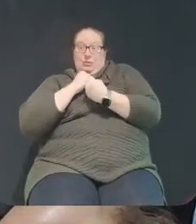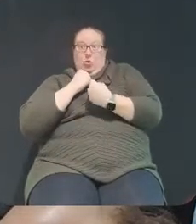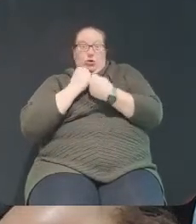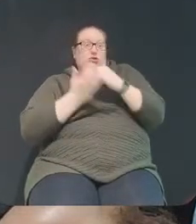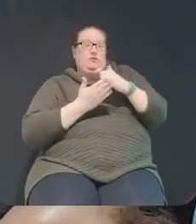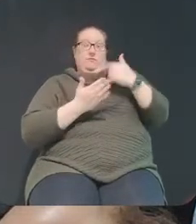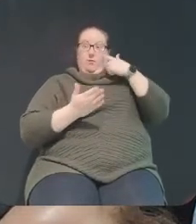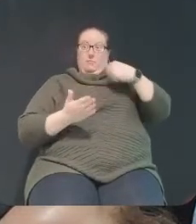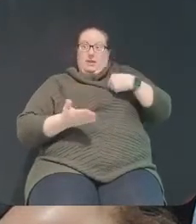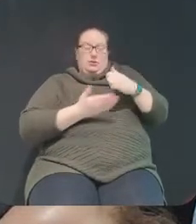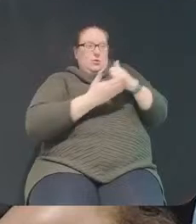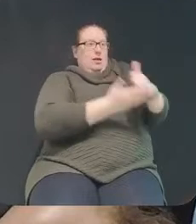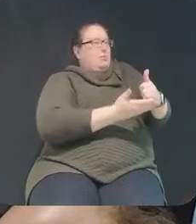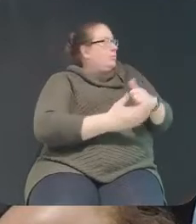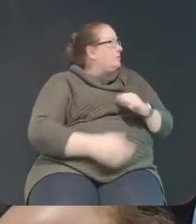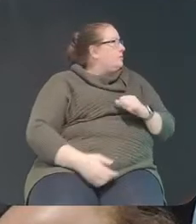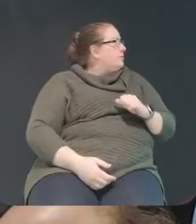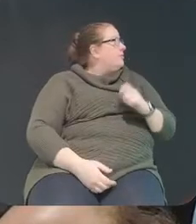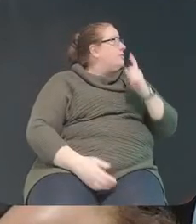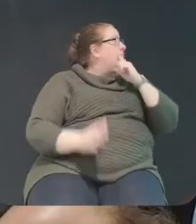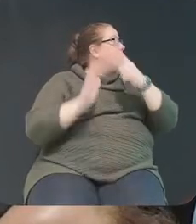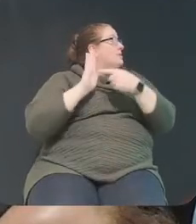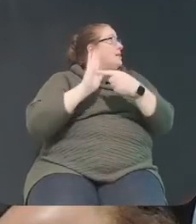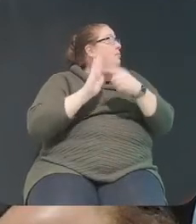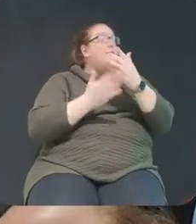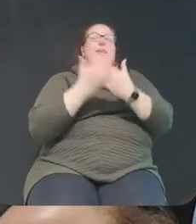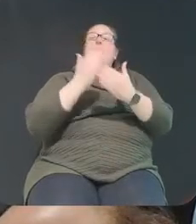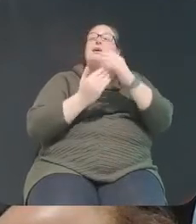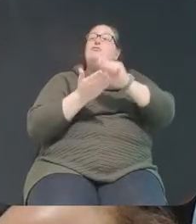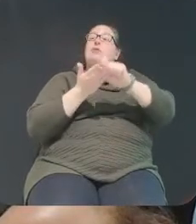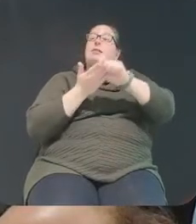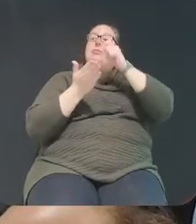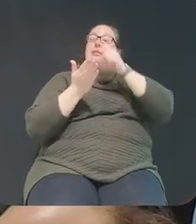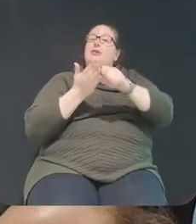For example, this handwritten letter was received by the city in